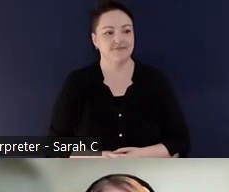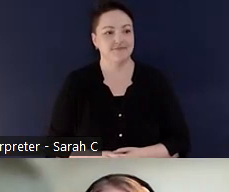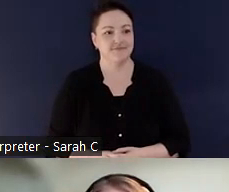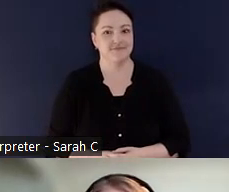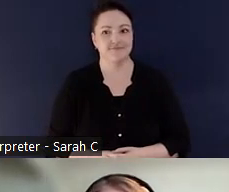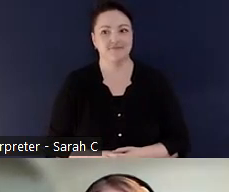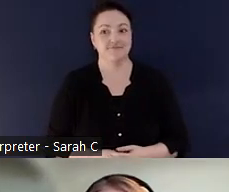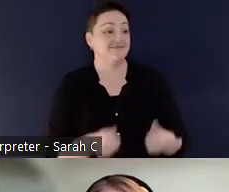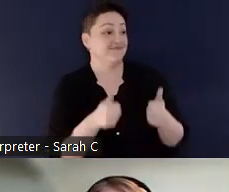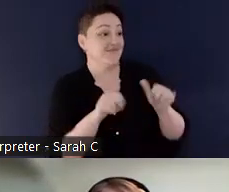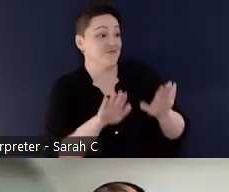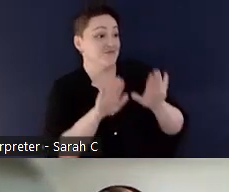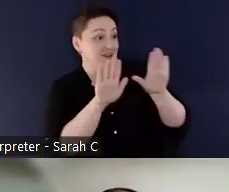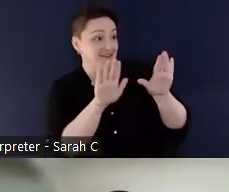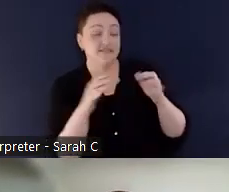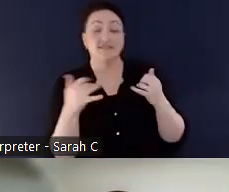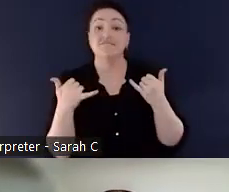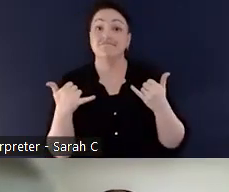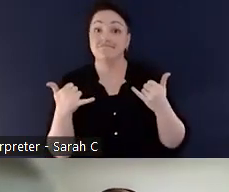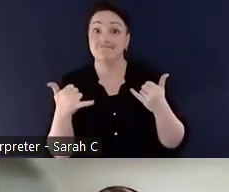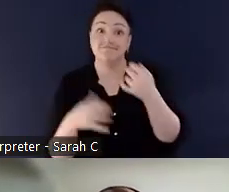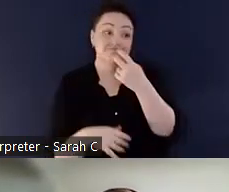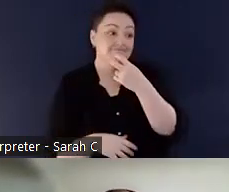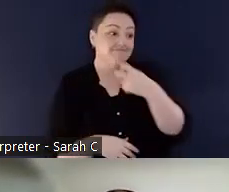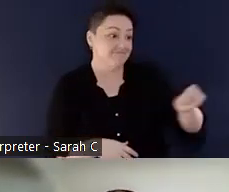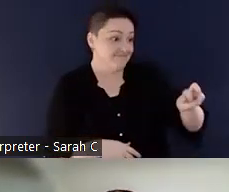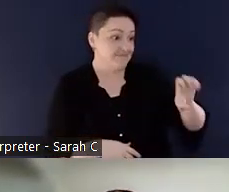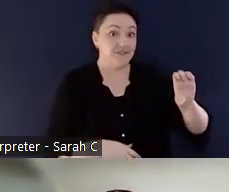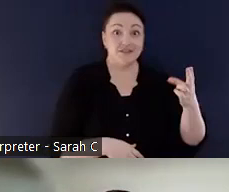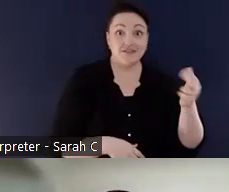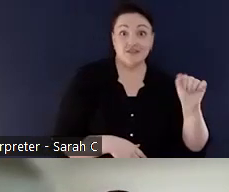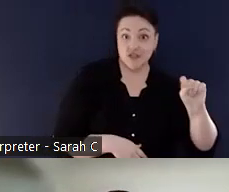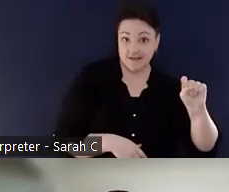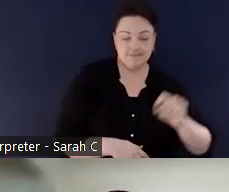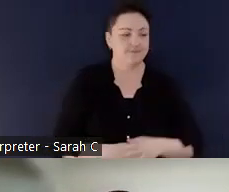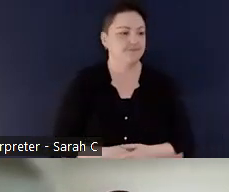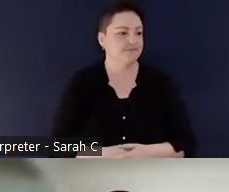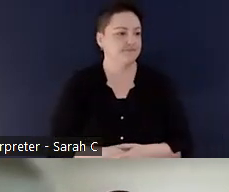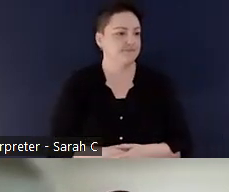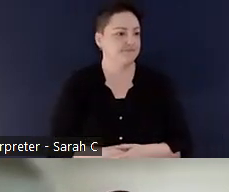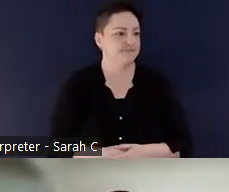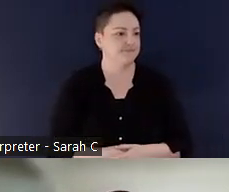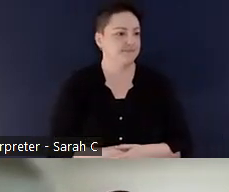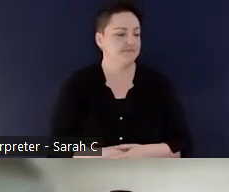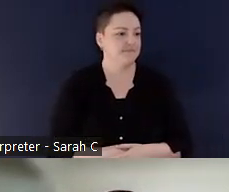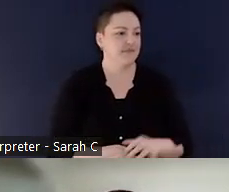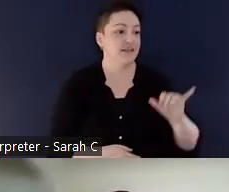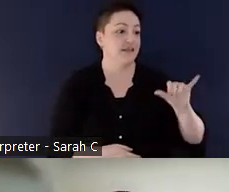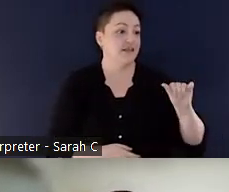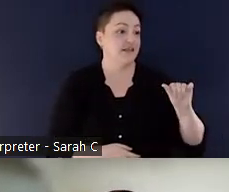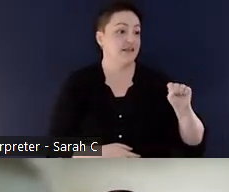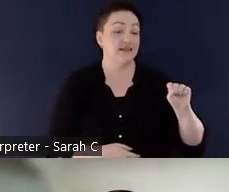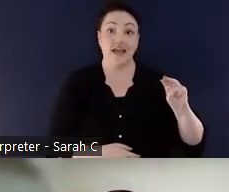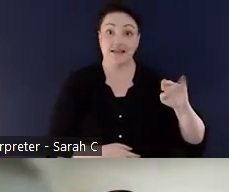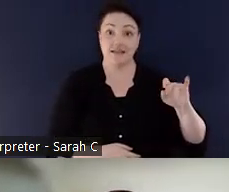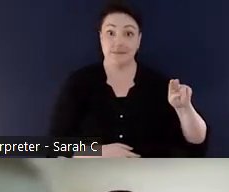Great. We'll go back to the chat, and there's a question from Yasmin Doroteo. Which